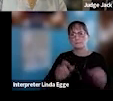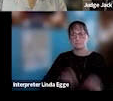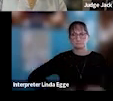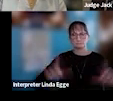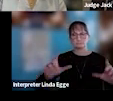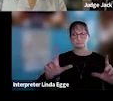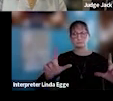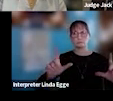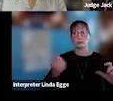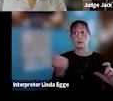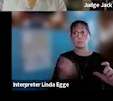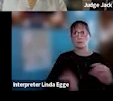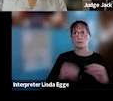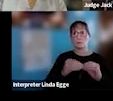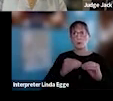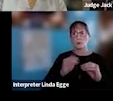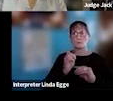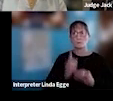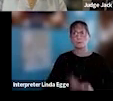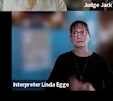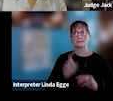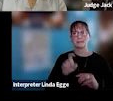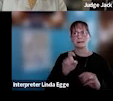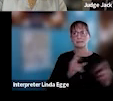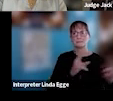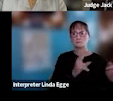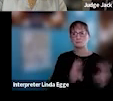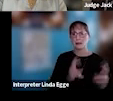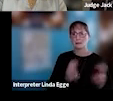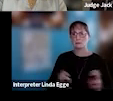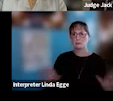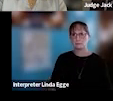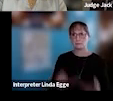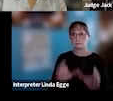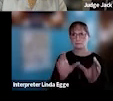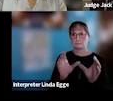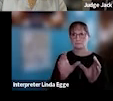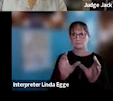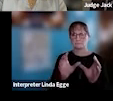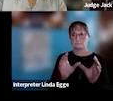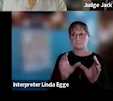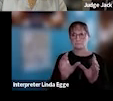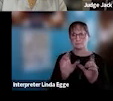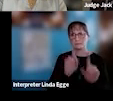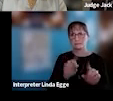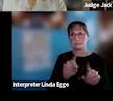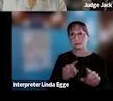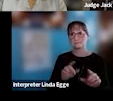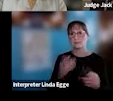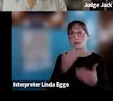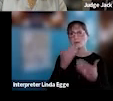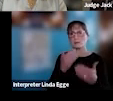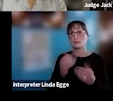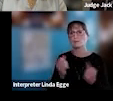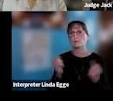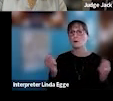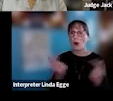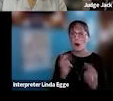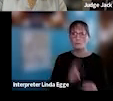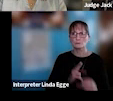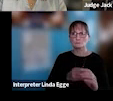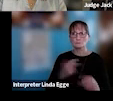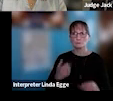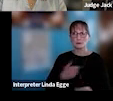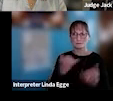more moments for folks who need to download that attendance form. So thank you all for joining us today for